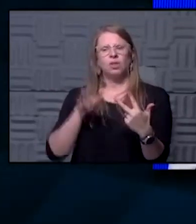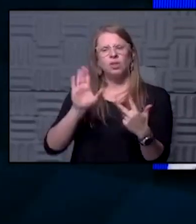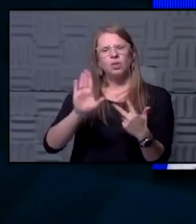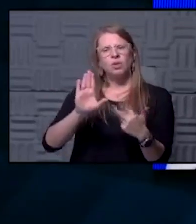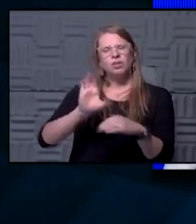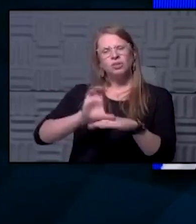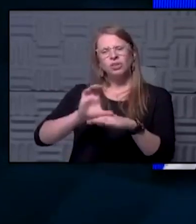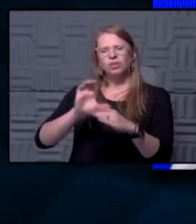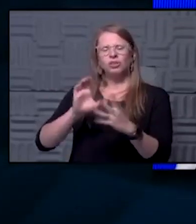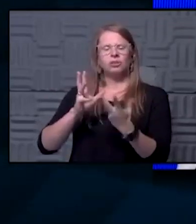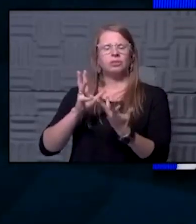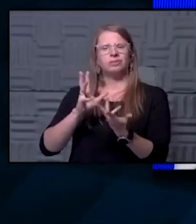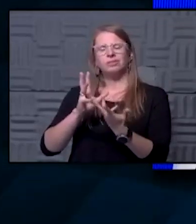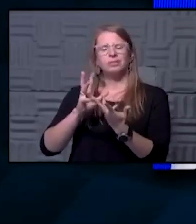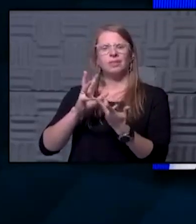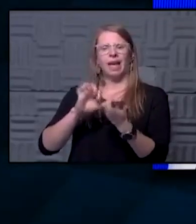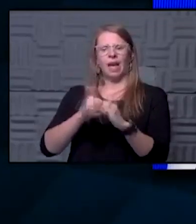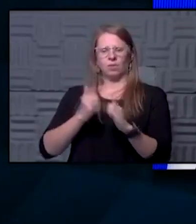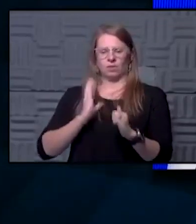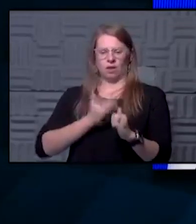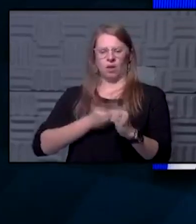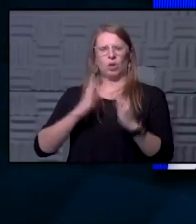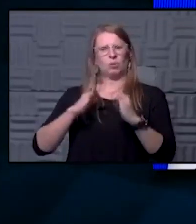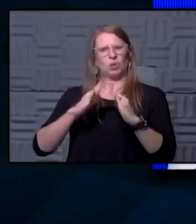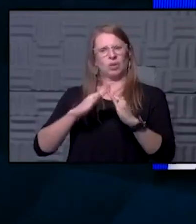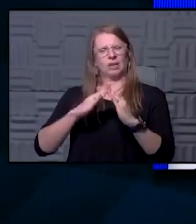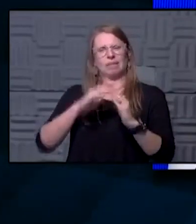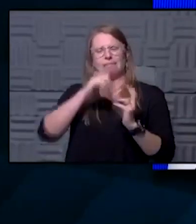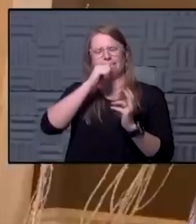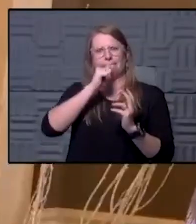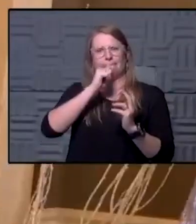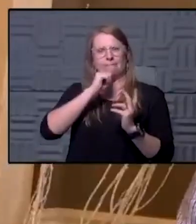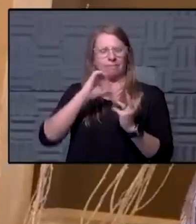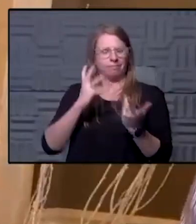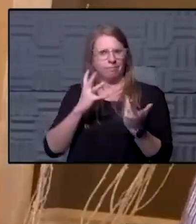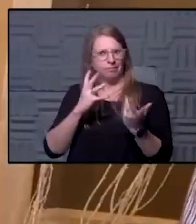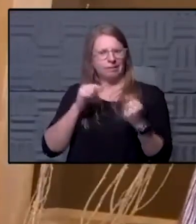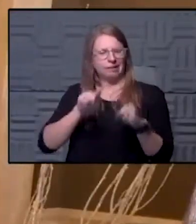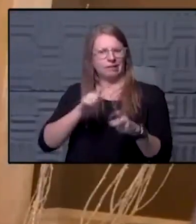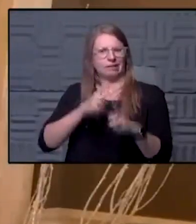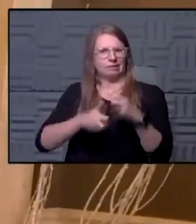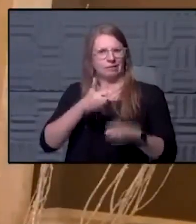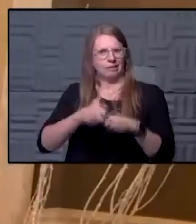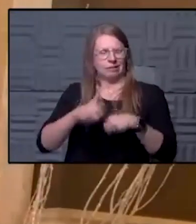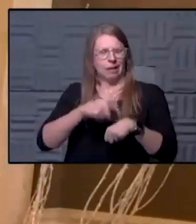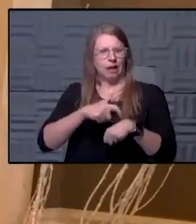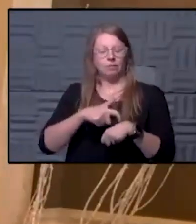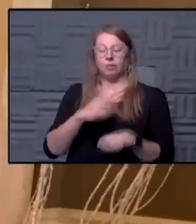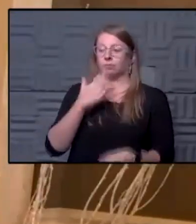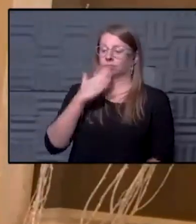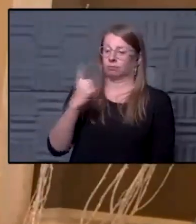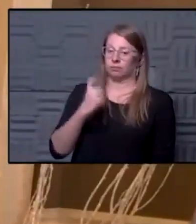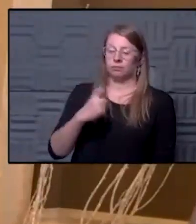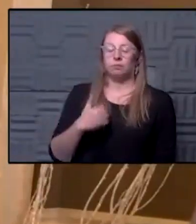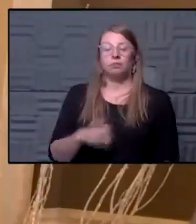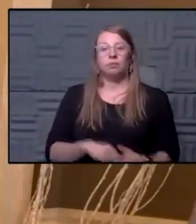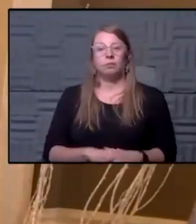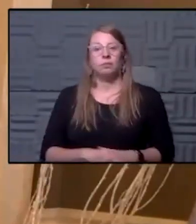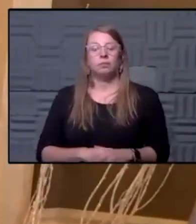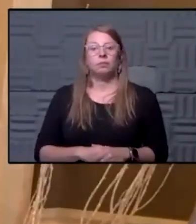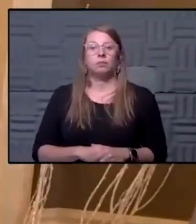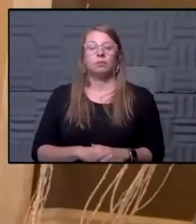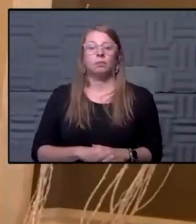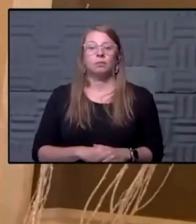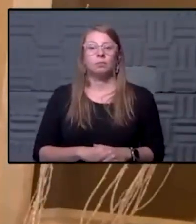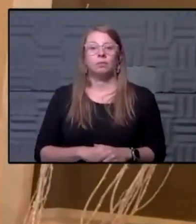handled it? How has our community handled it at this very difficult time? Well, that's a very good question, Doctor. And